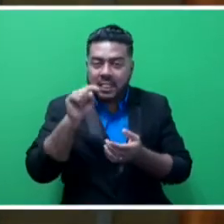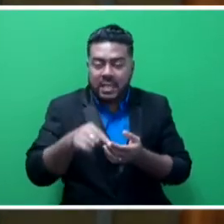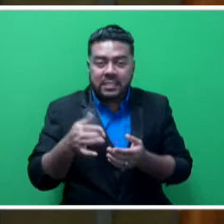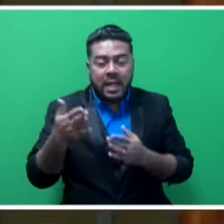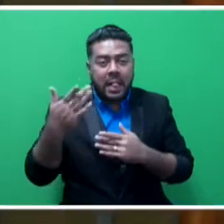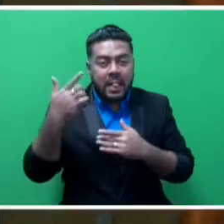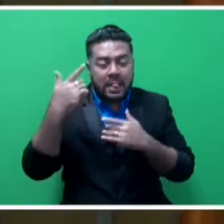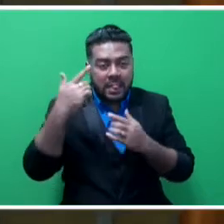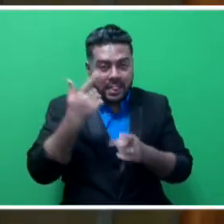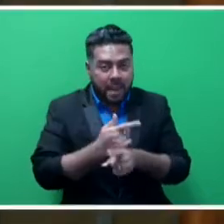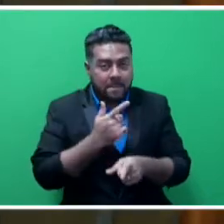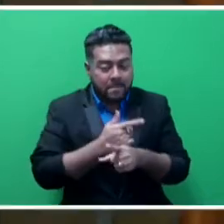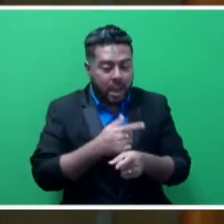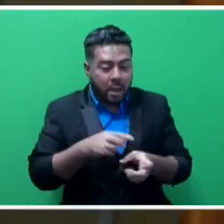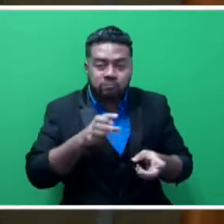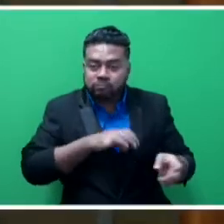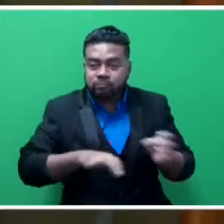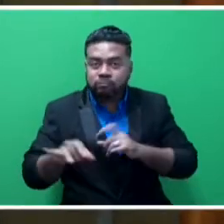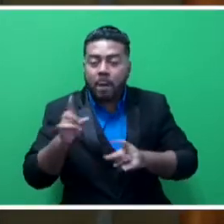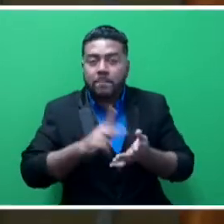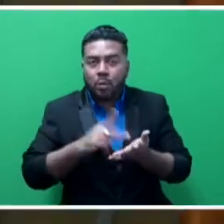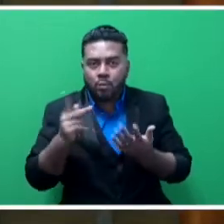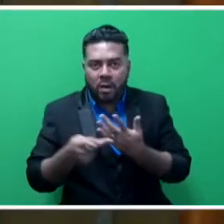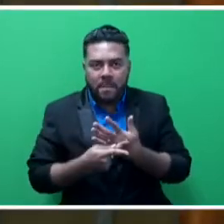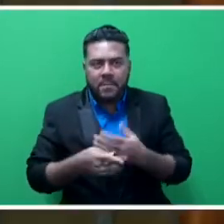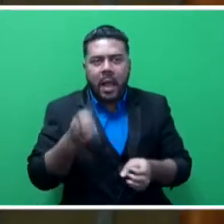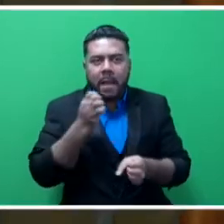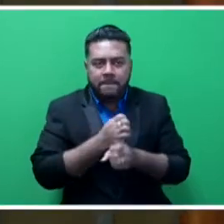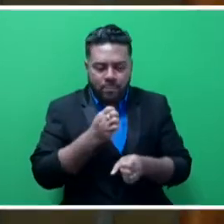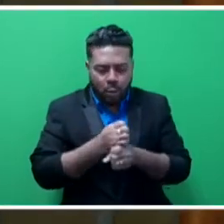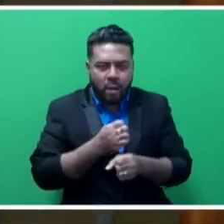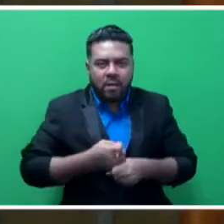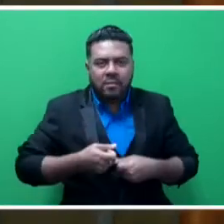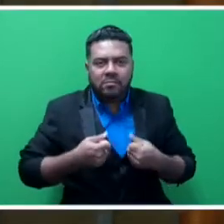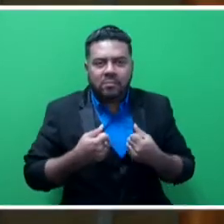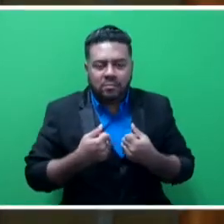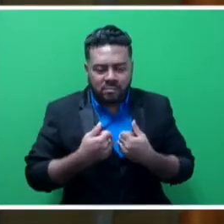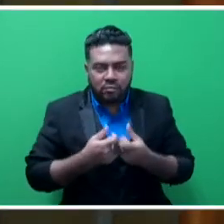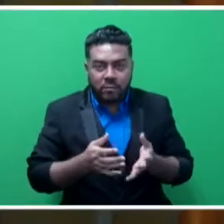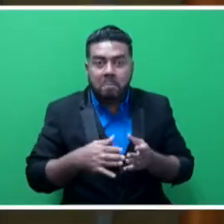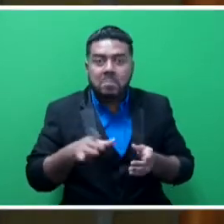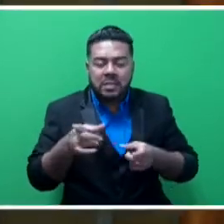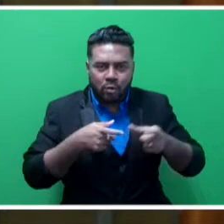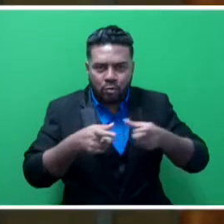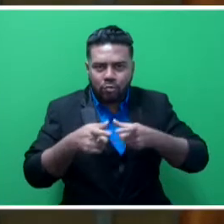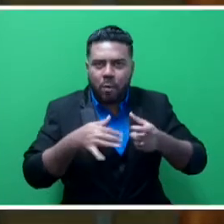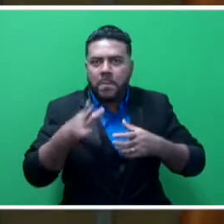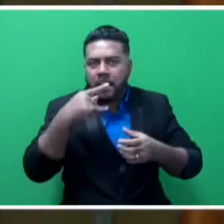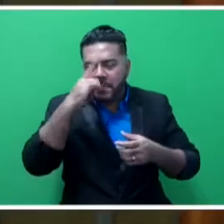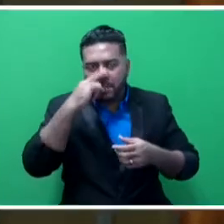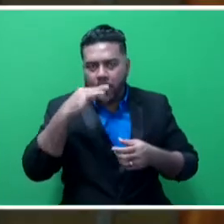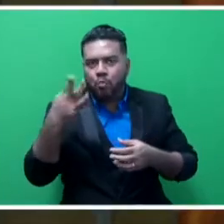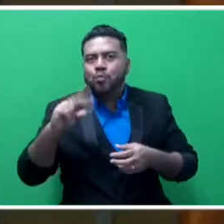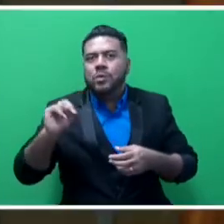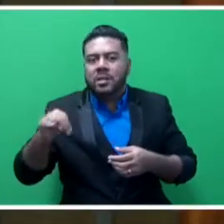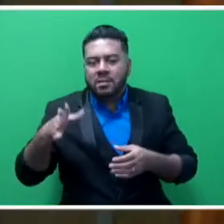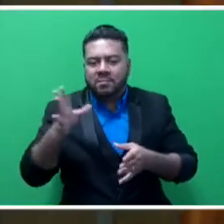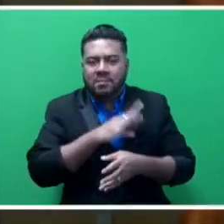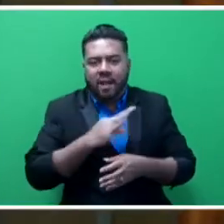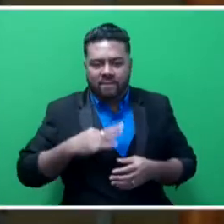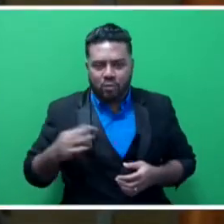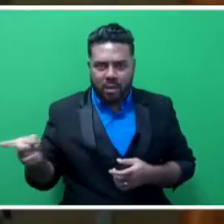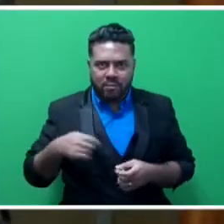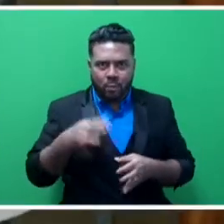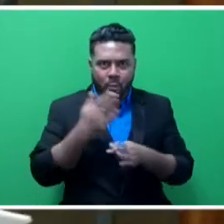mobility programs are employer-driven programs. There are requirements